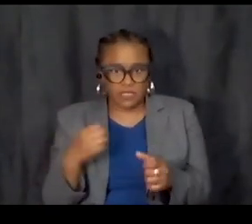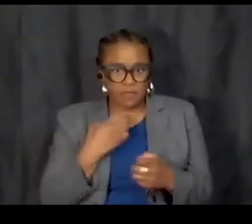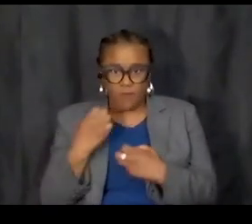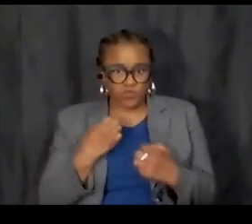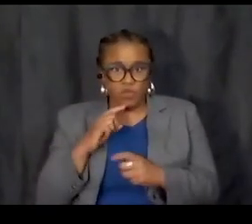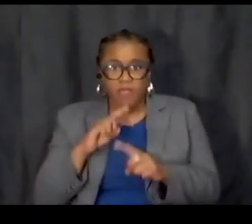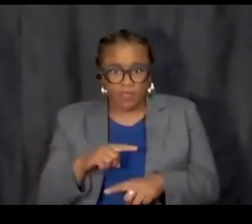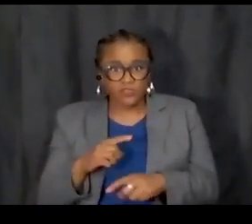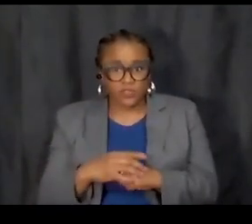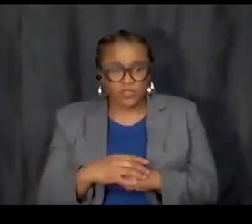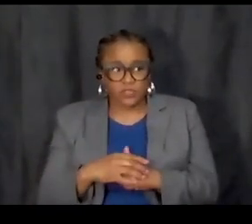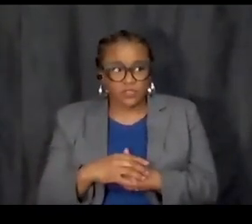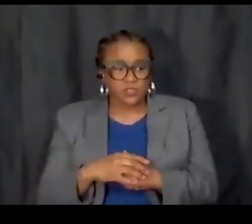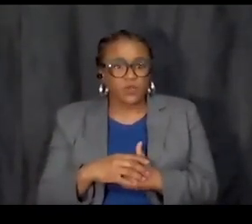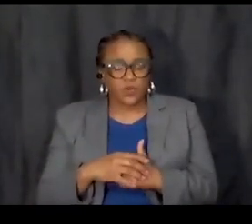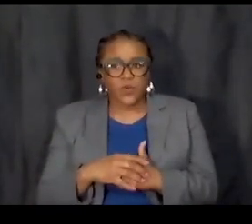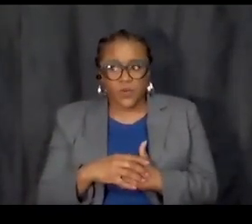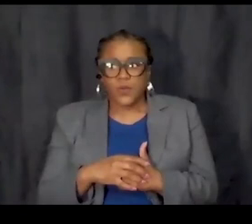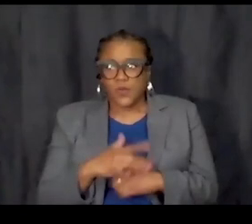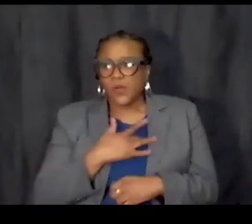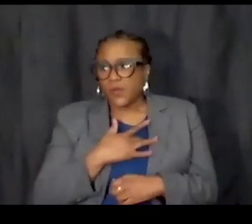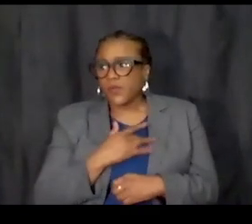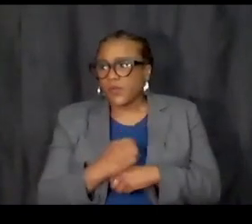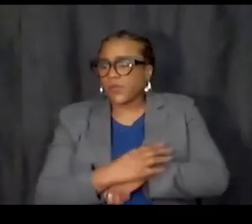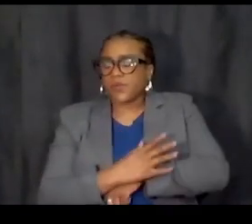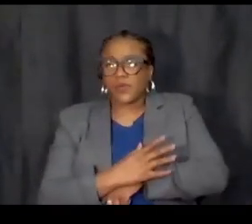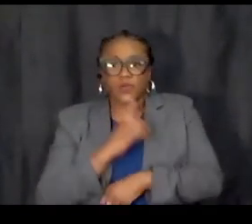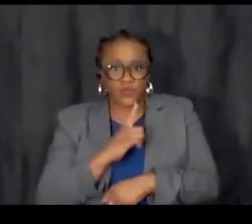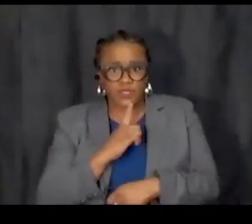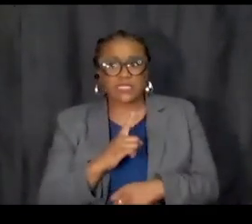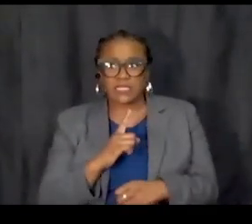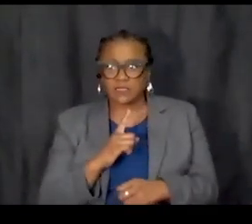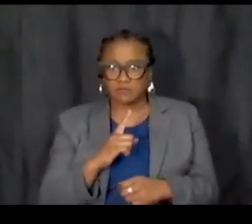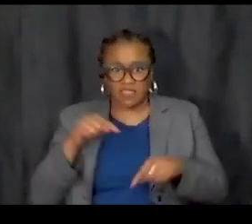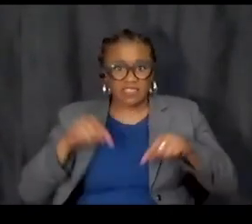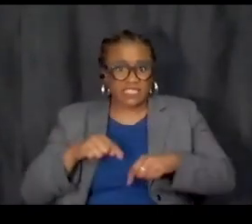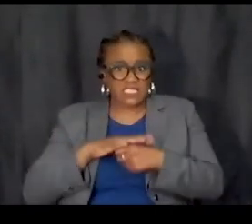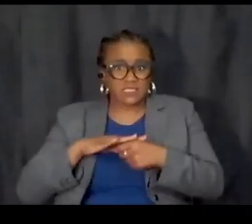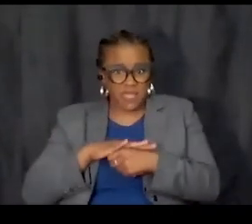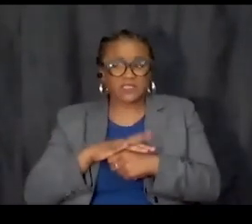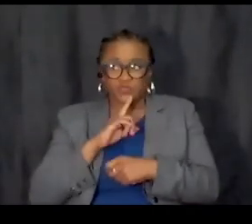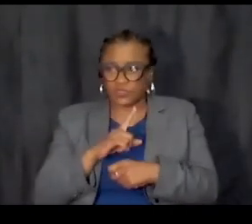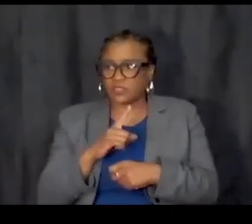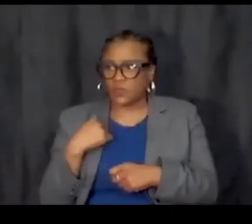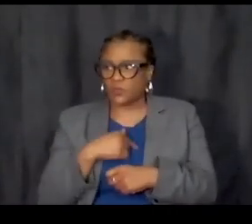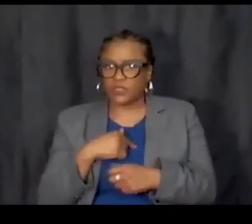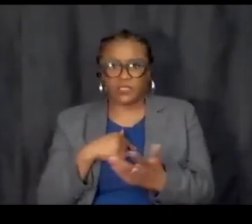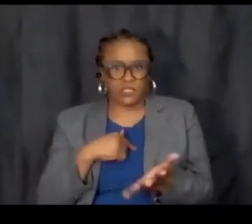well, which I think speaks to the space we're in. You know, I think we're in a space where we're able to kind of